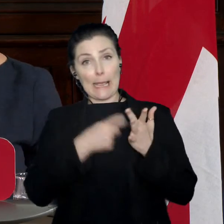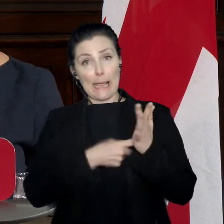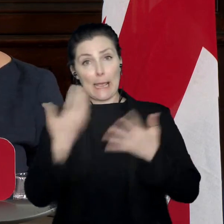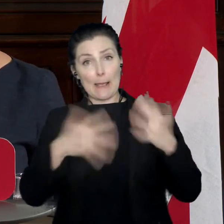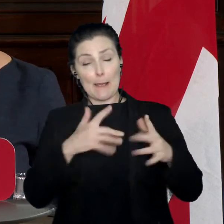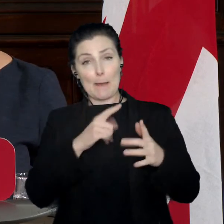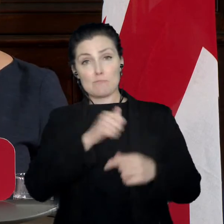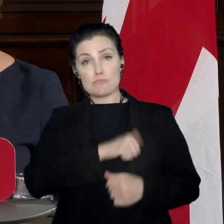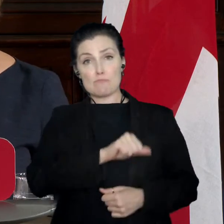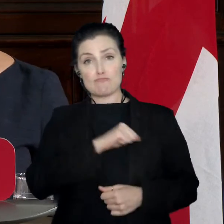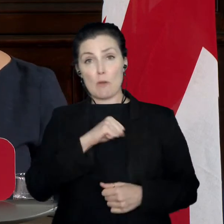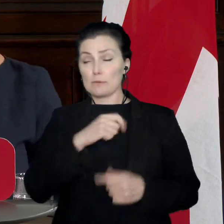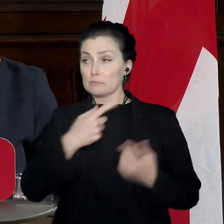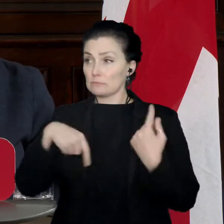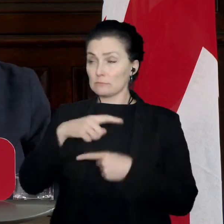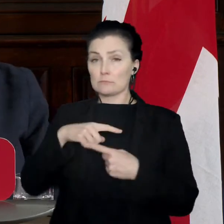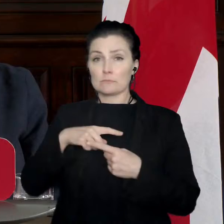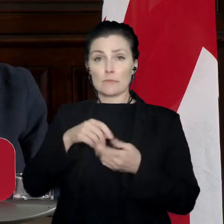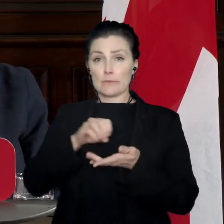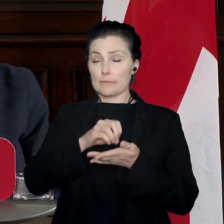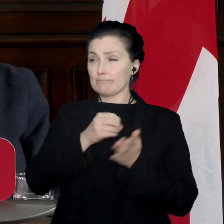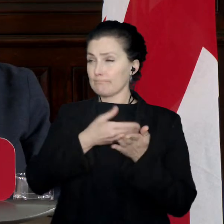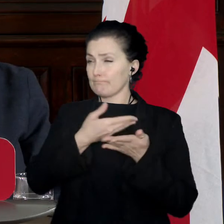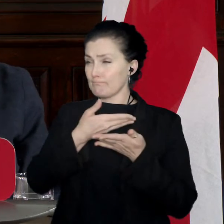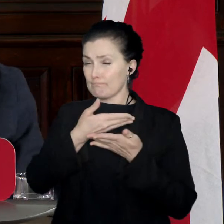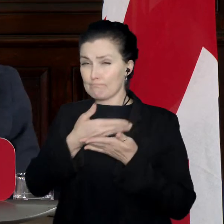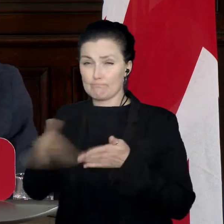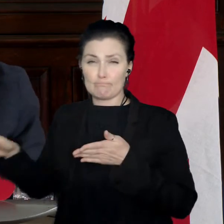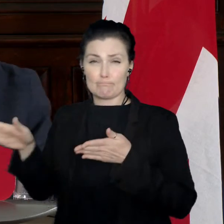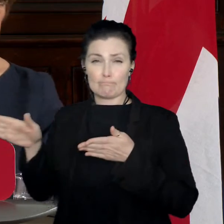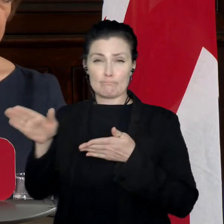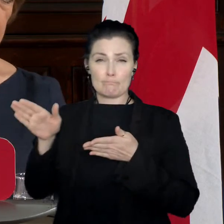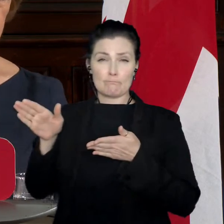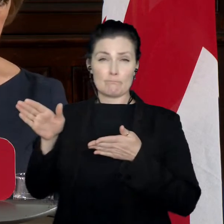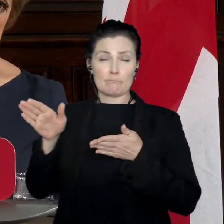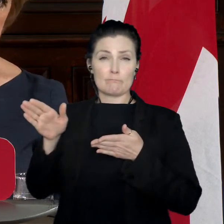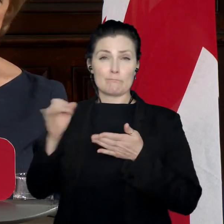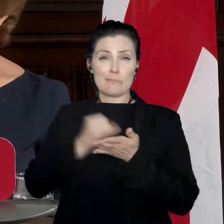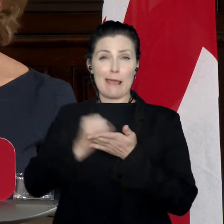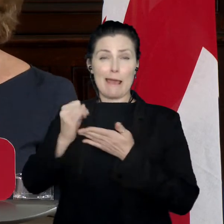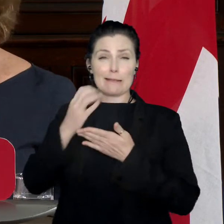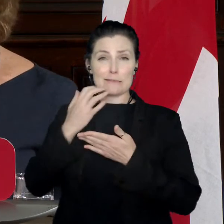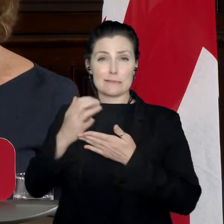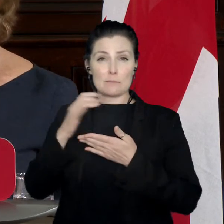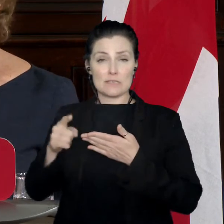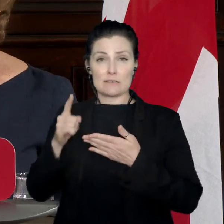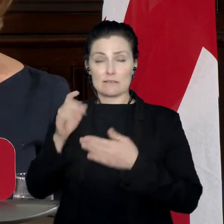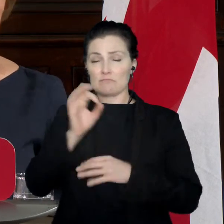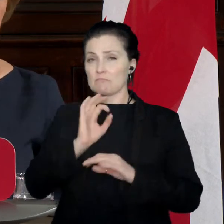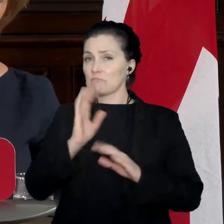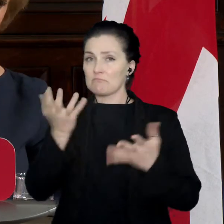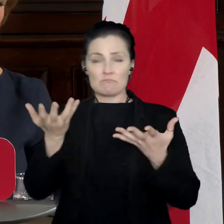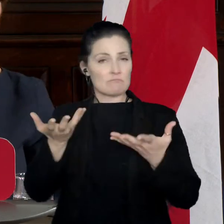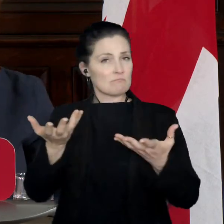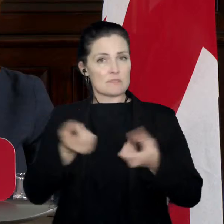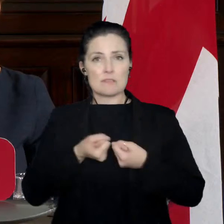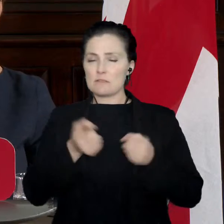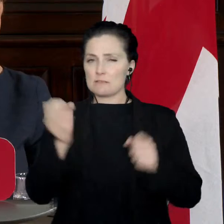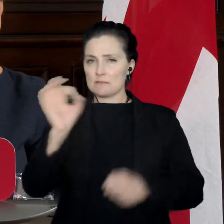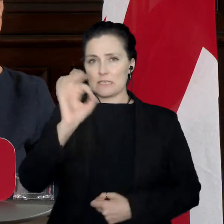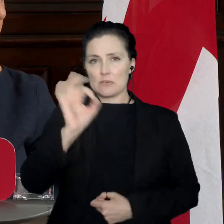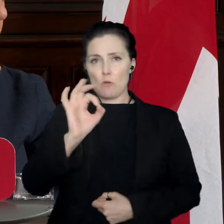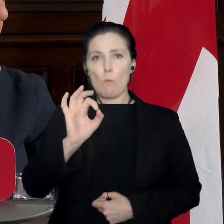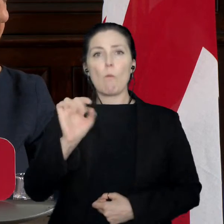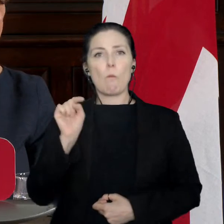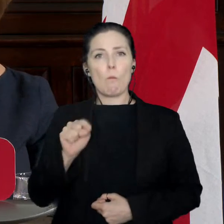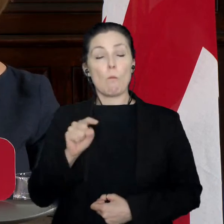expelling anti-Semitism from the Labour Party, creating a zero-tolerance culture. And he's kept to that